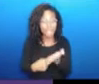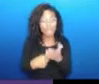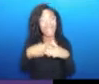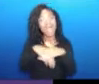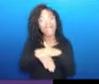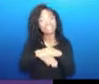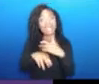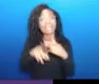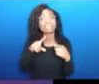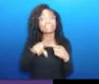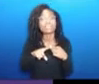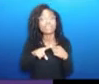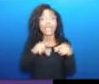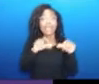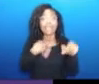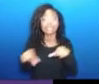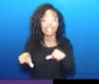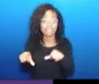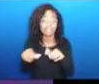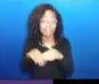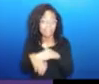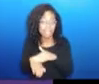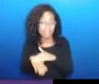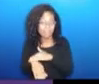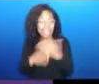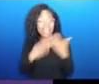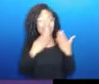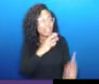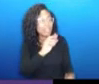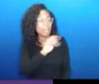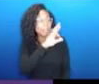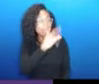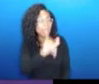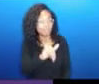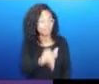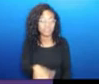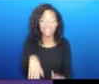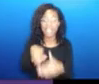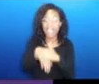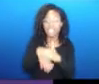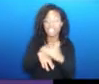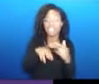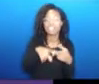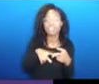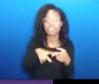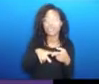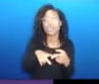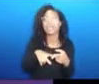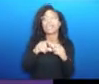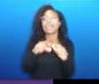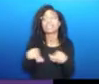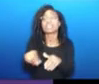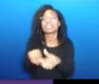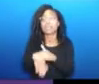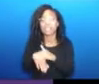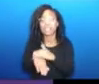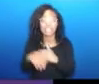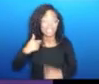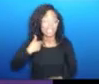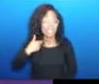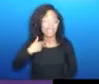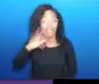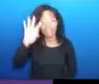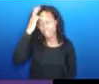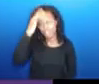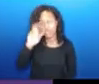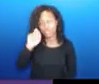Thank you, Mary. Access to Accessibility is a Canadian federal nonprofit. We are